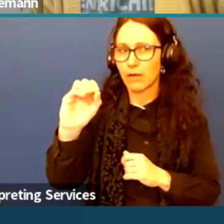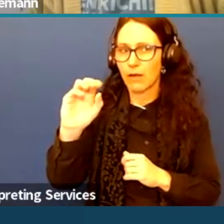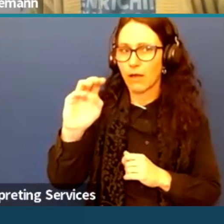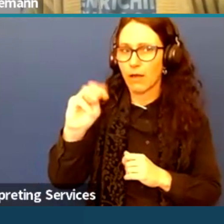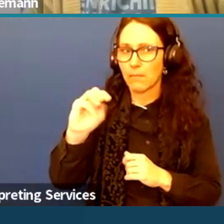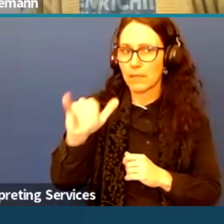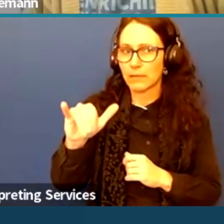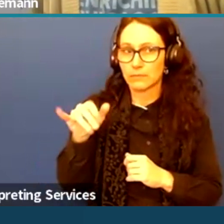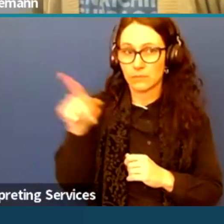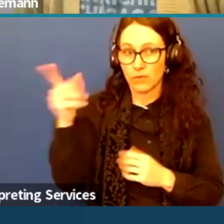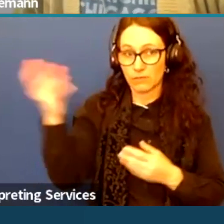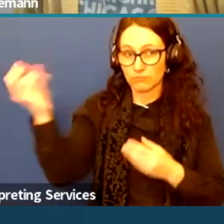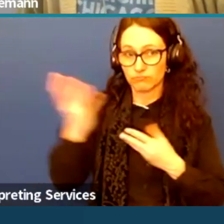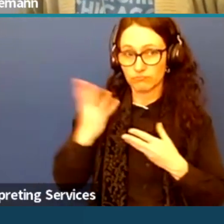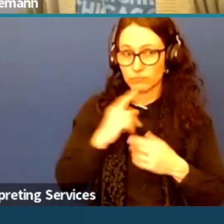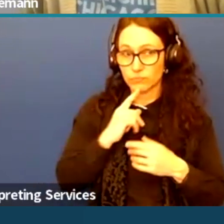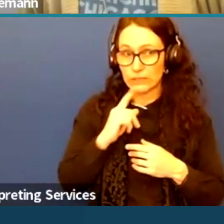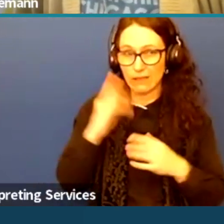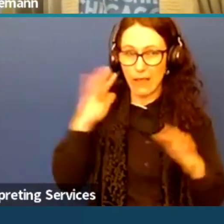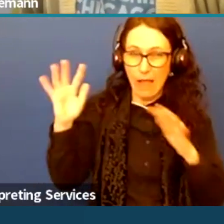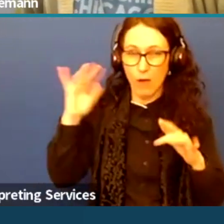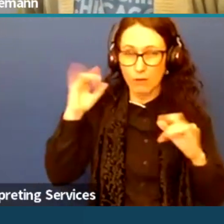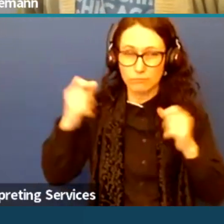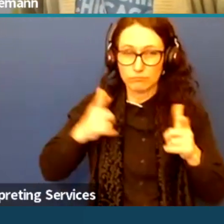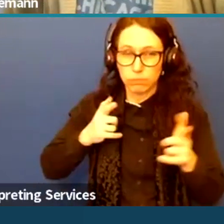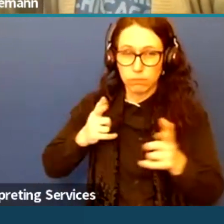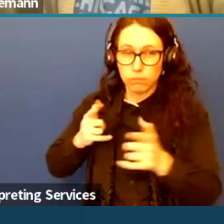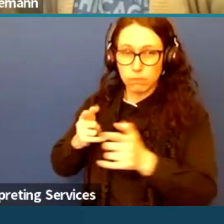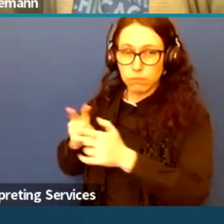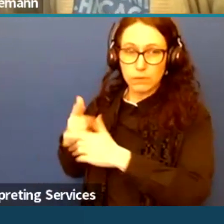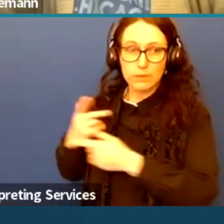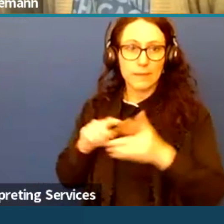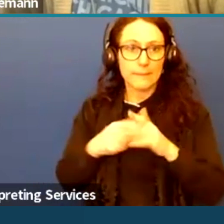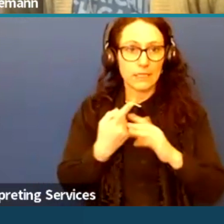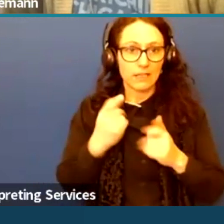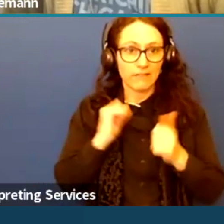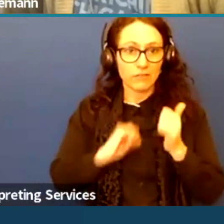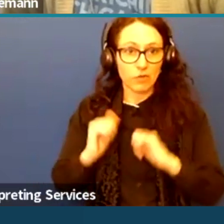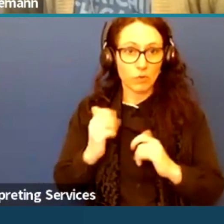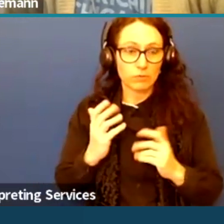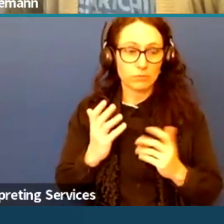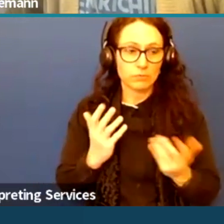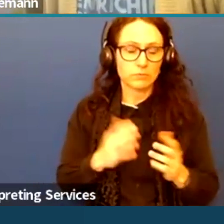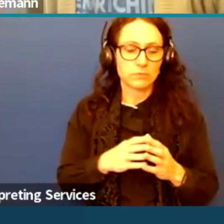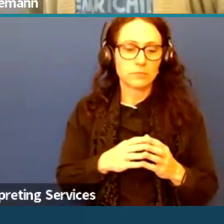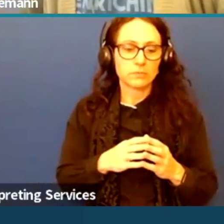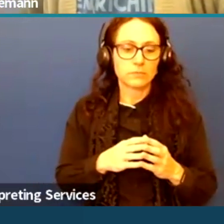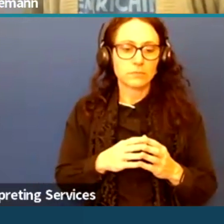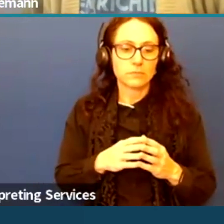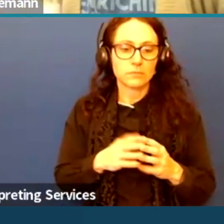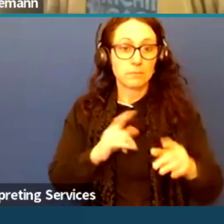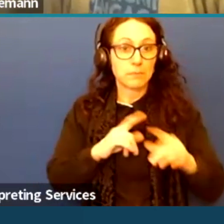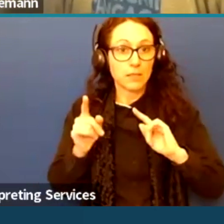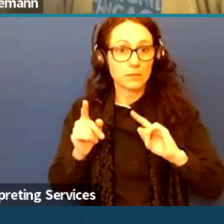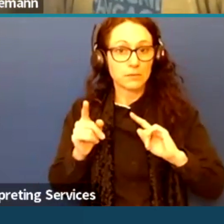it was going to be really loud gunshot at the beginning. What was not